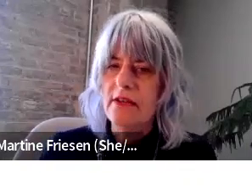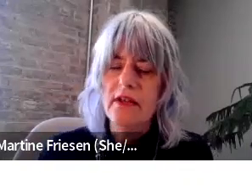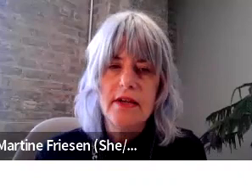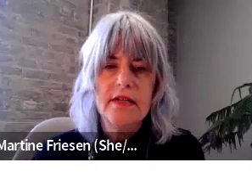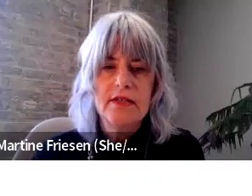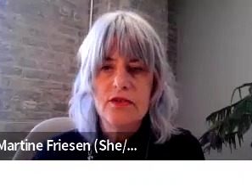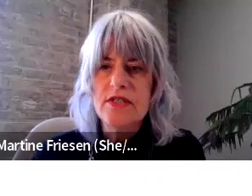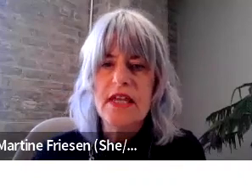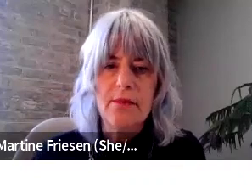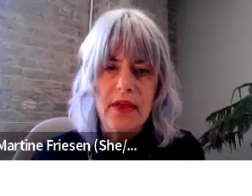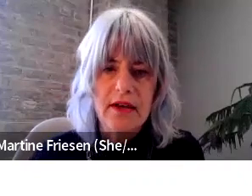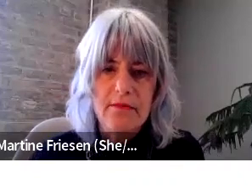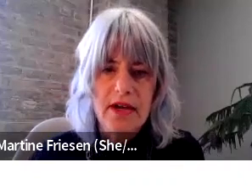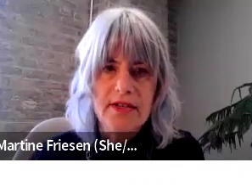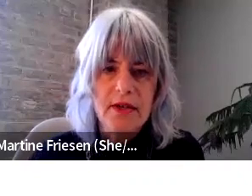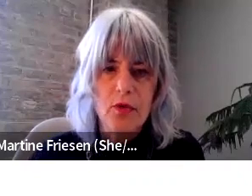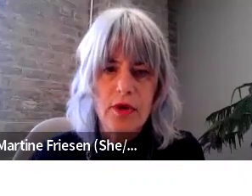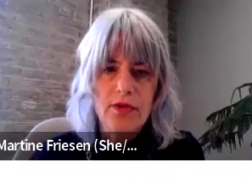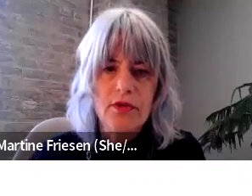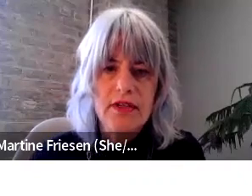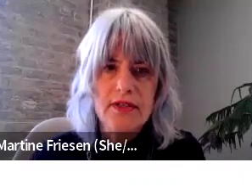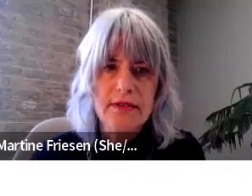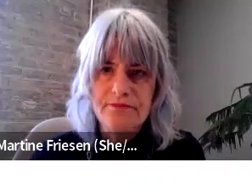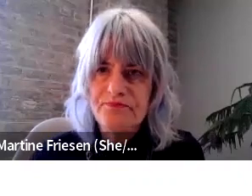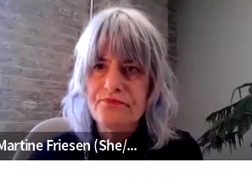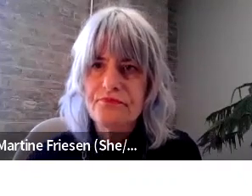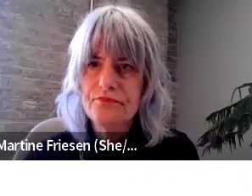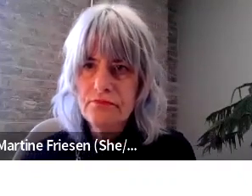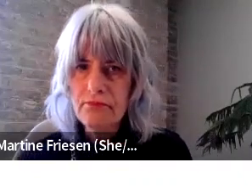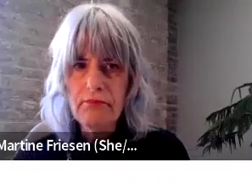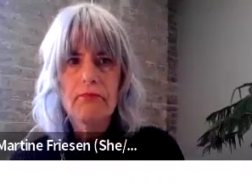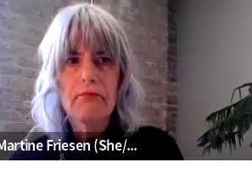you need. So just keep that in mind as I'm going through this.